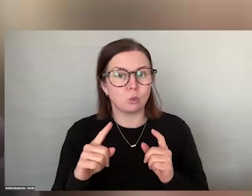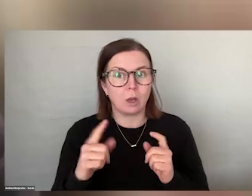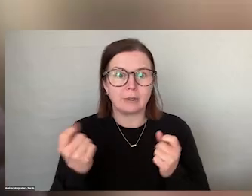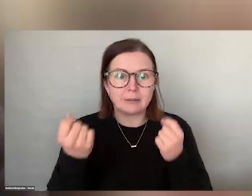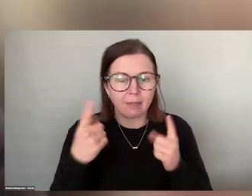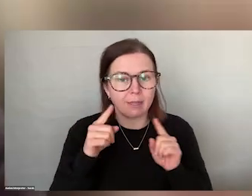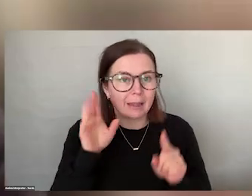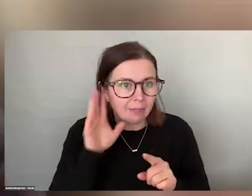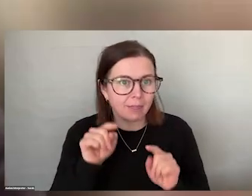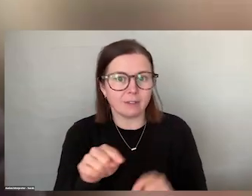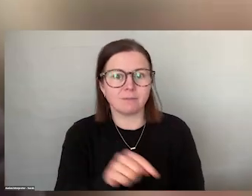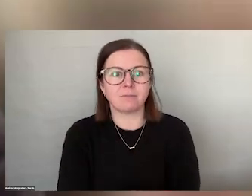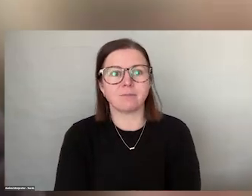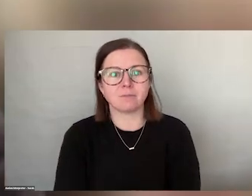officials.